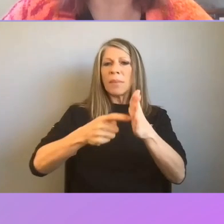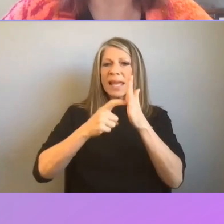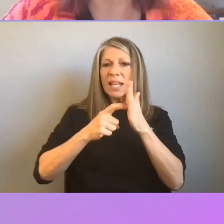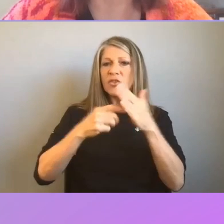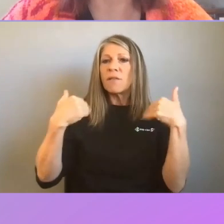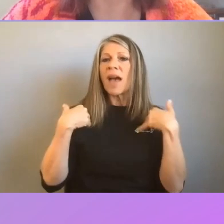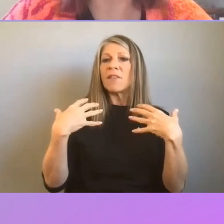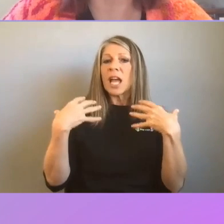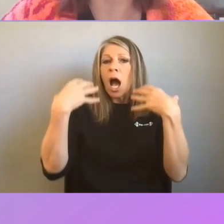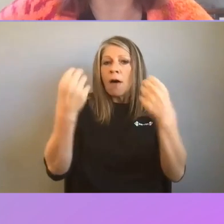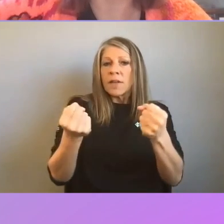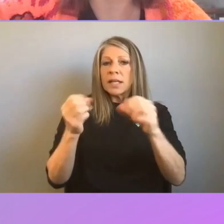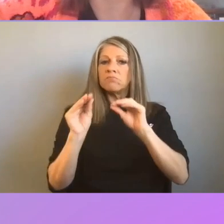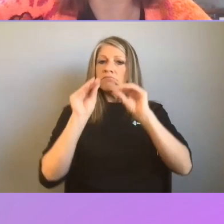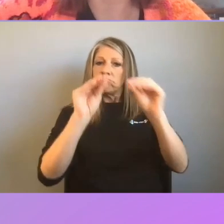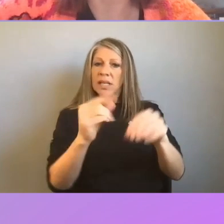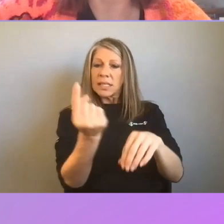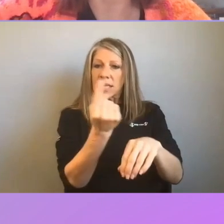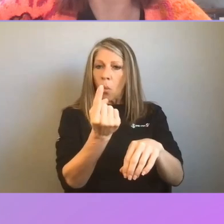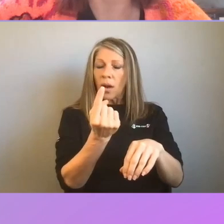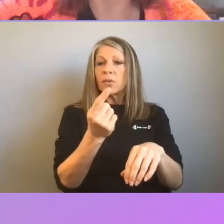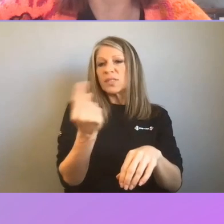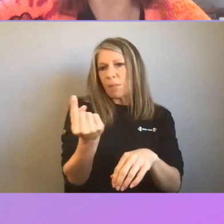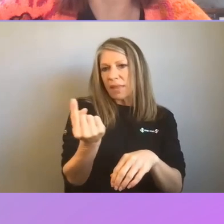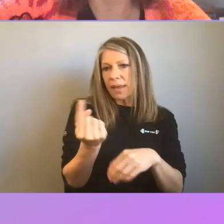having confidence placed in someone or something.